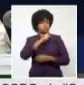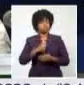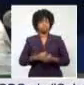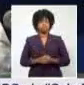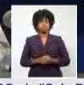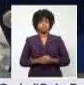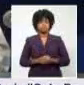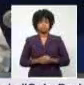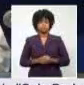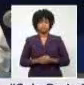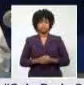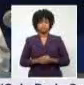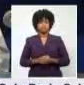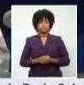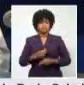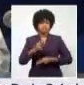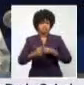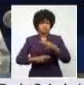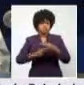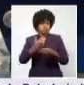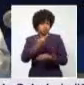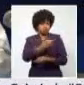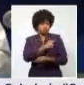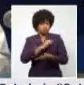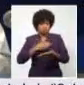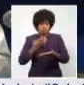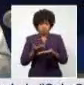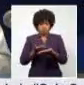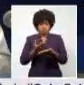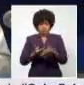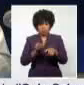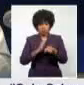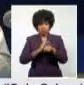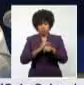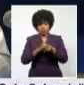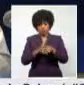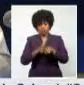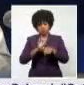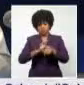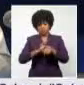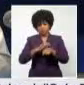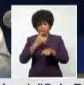1,668 samples were studied for SARS-CoV-2 and COVID-19.